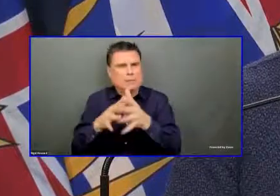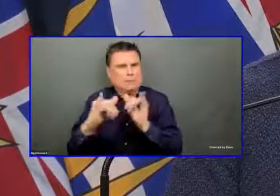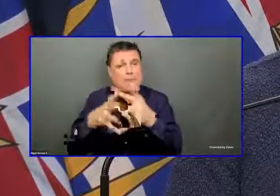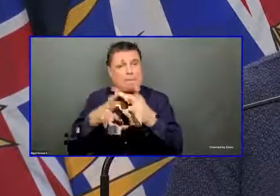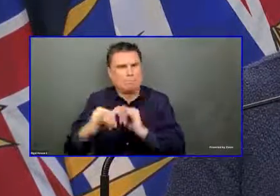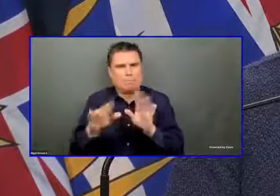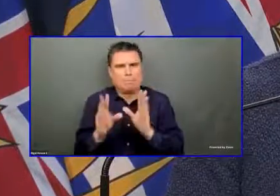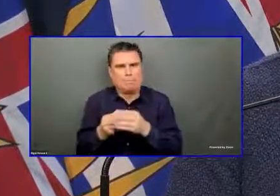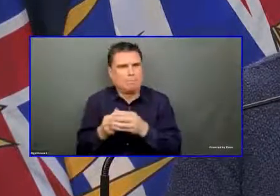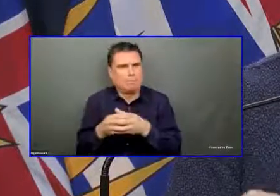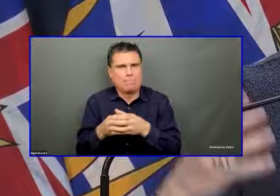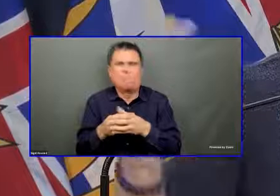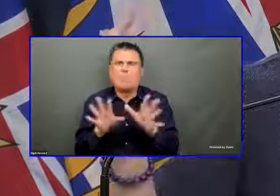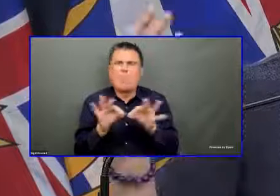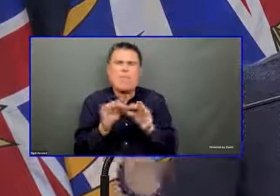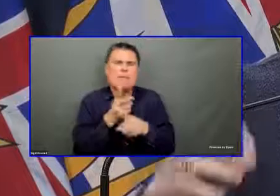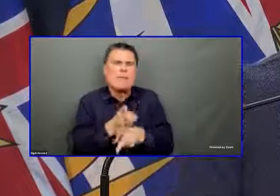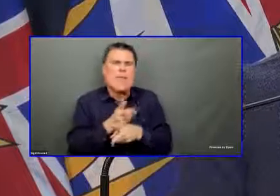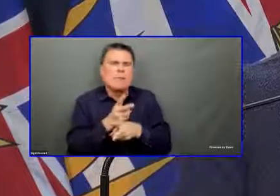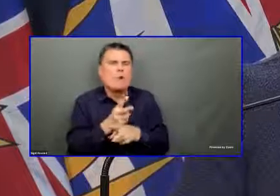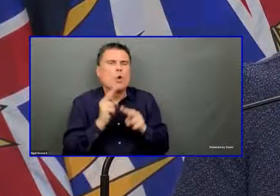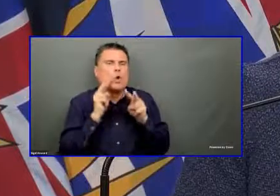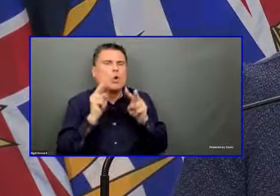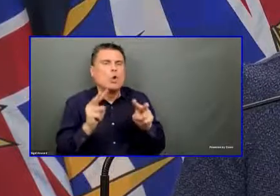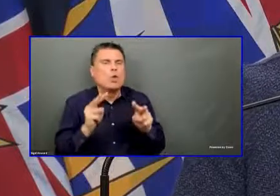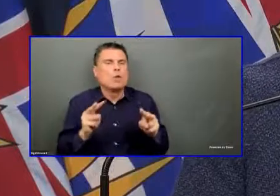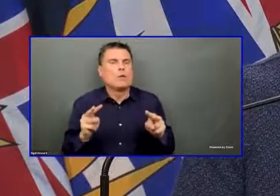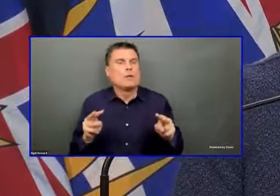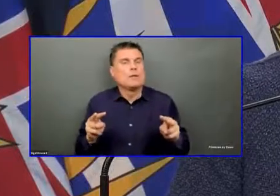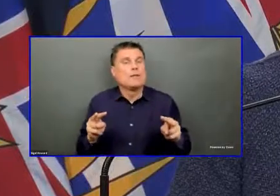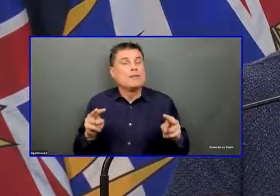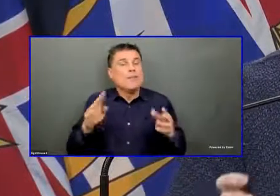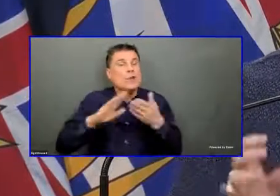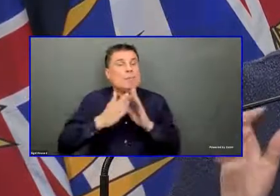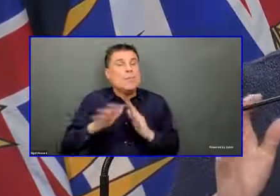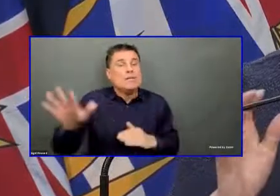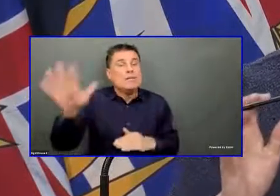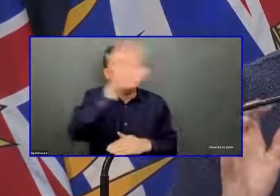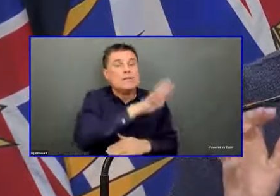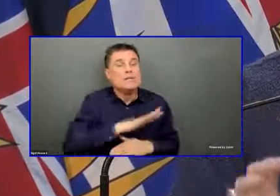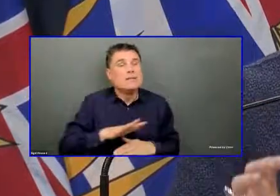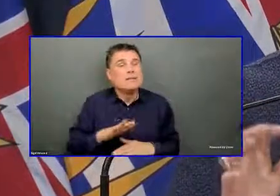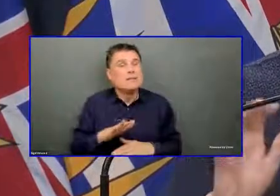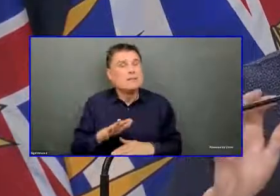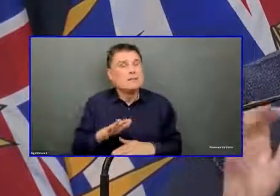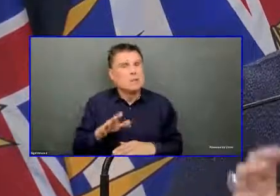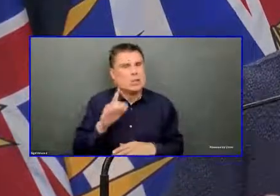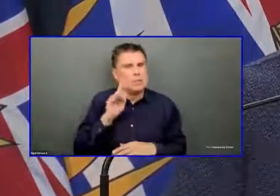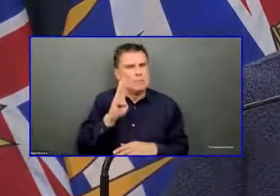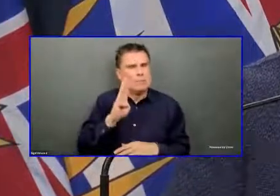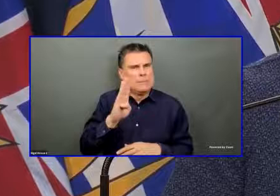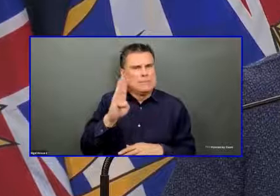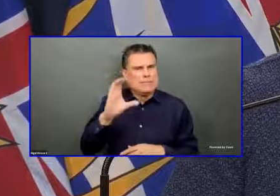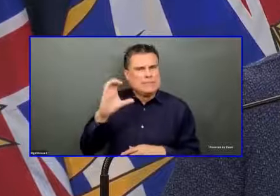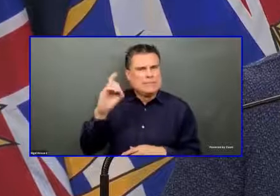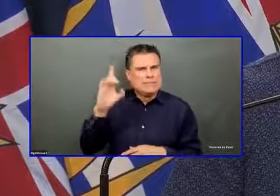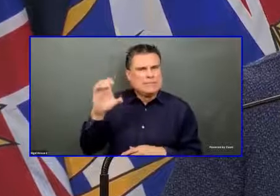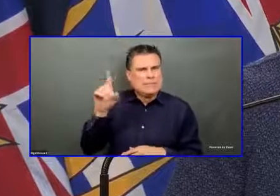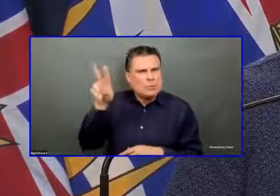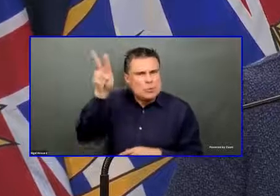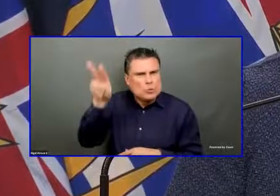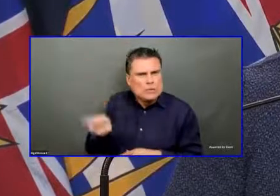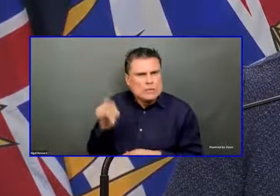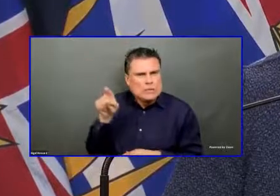area data that's published on the BC CDC website. There are areas where we have a lot of